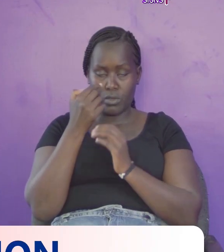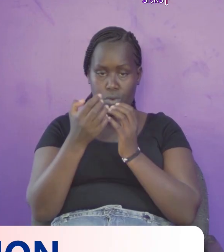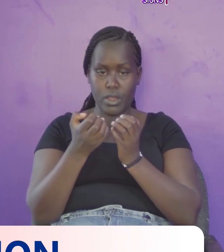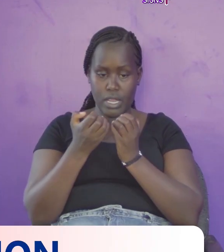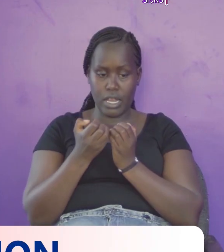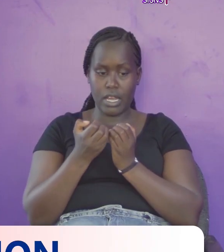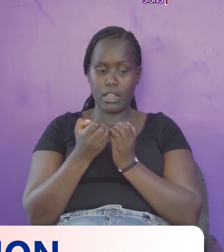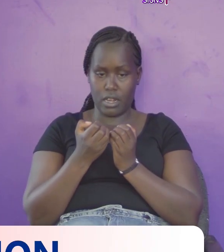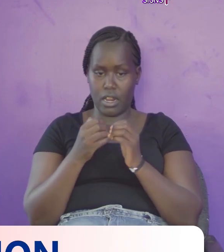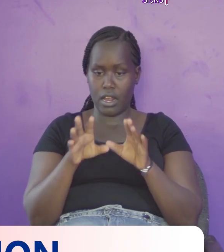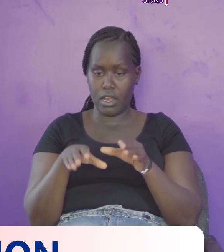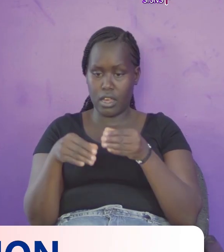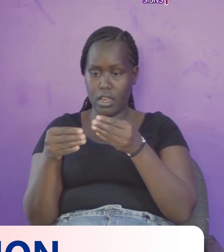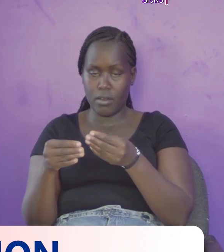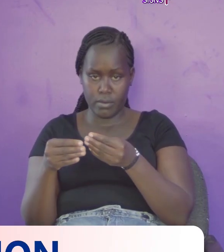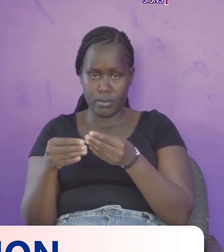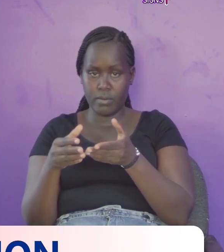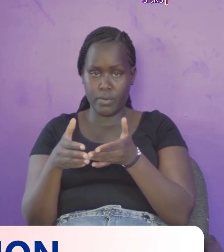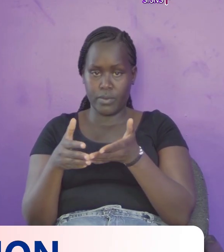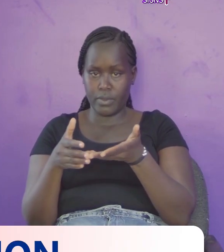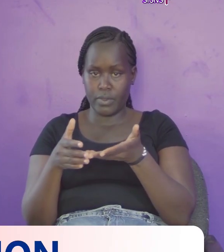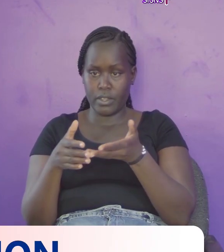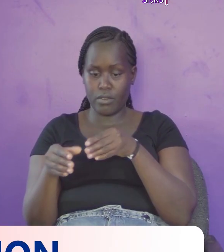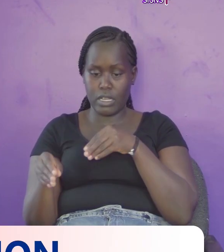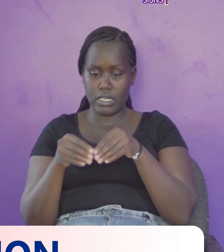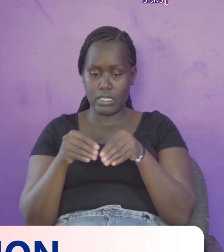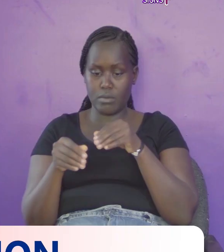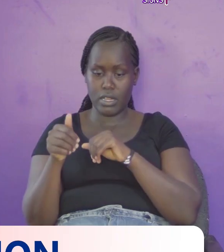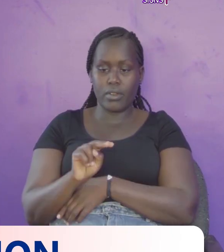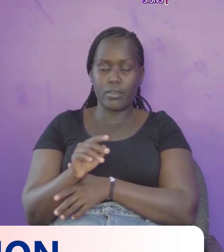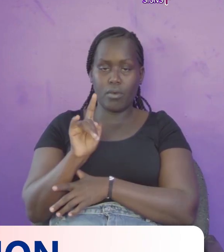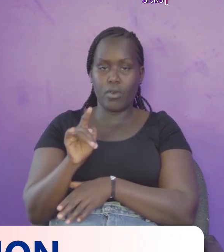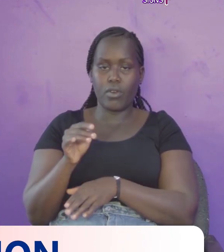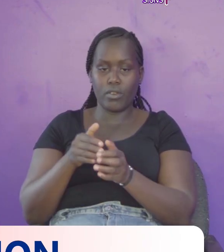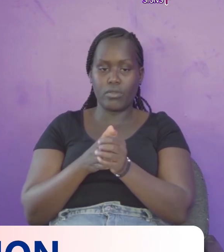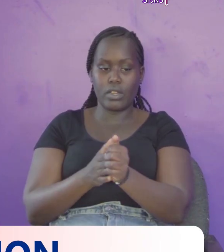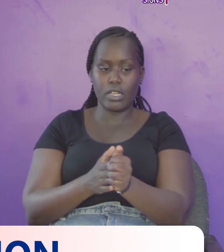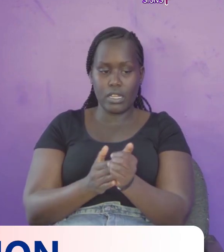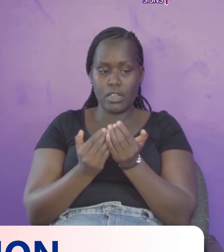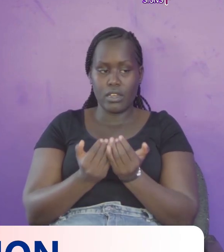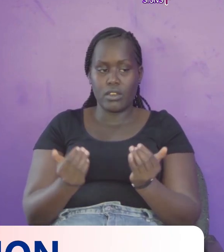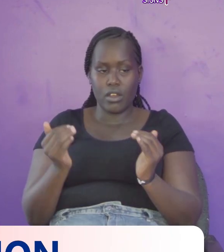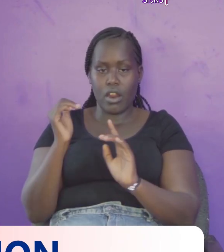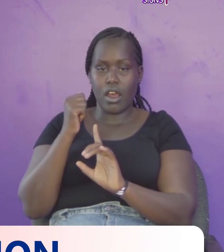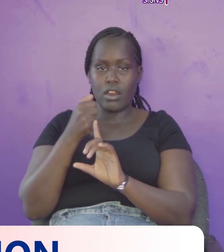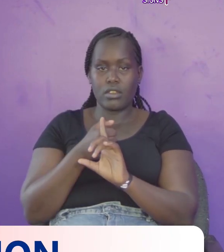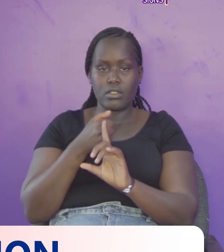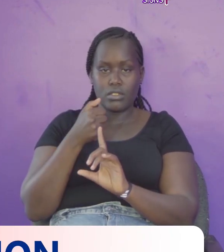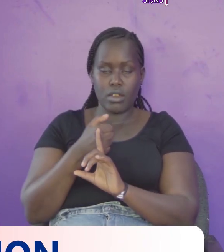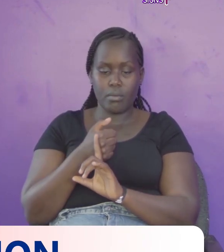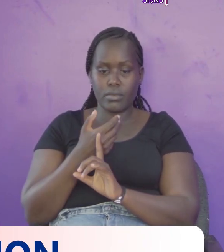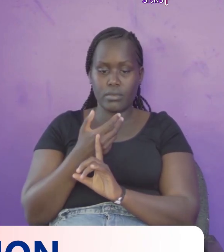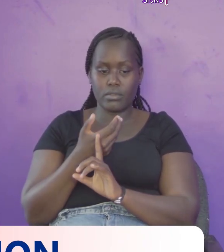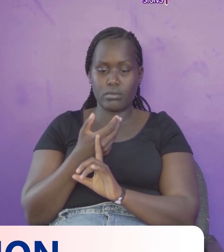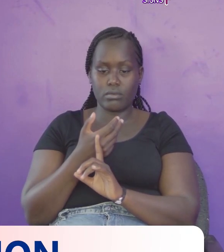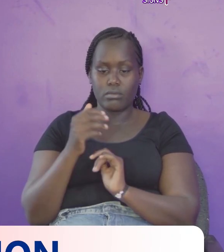and ascended to the Disability Act 2025. Children champions in